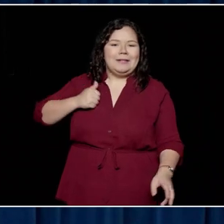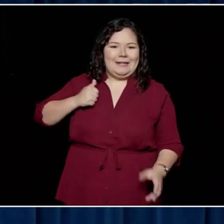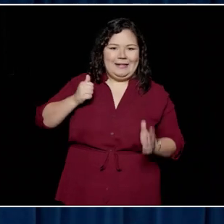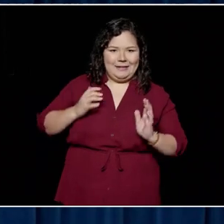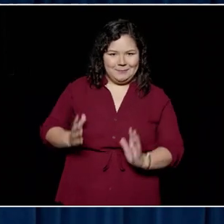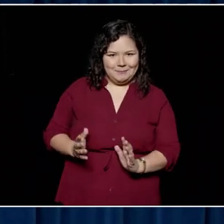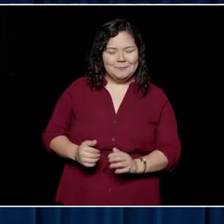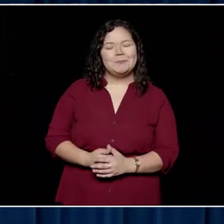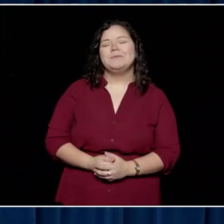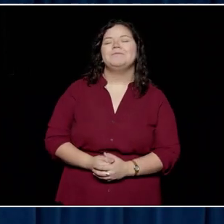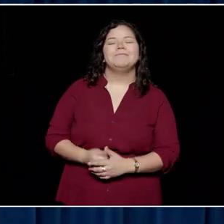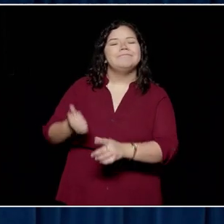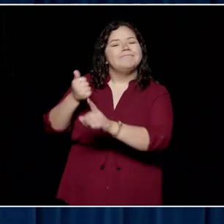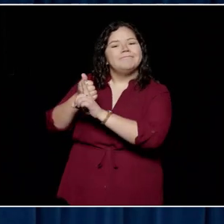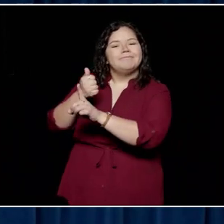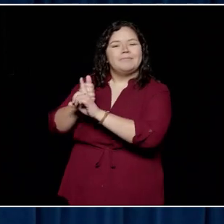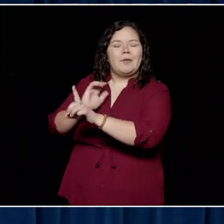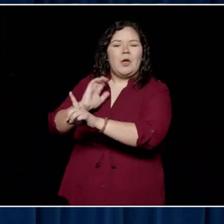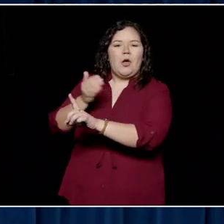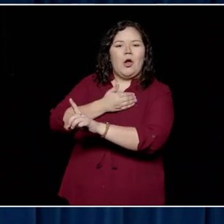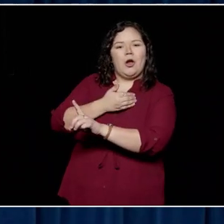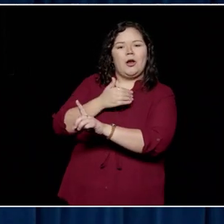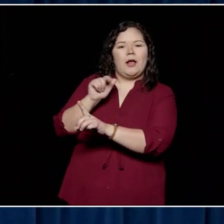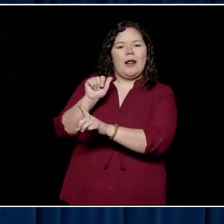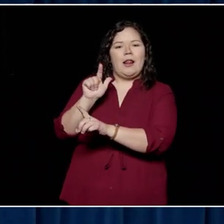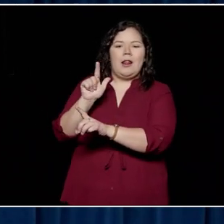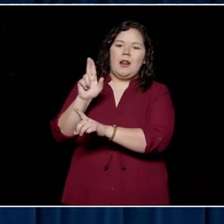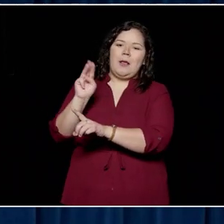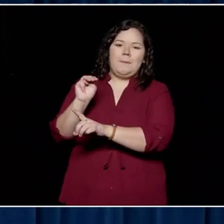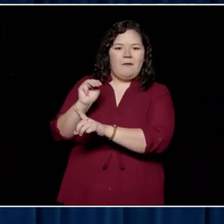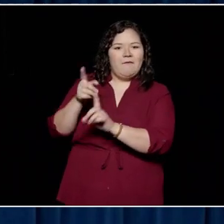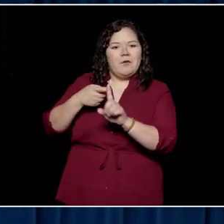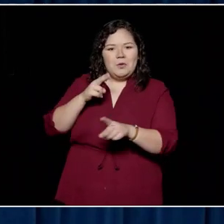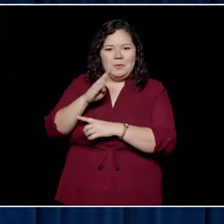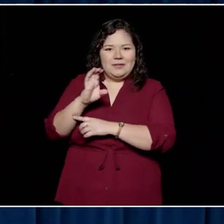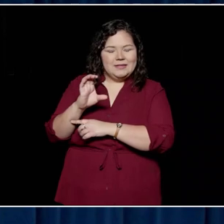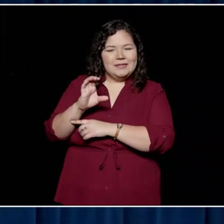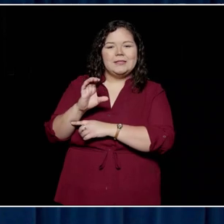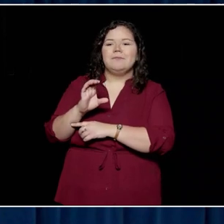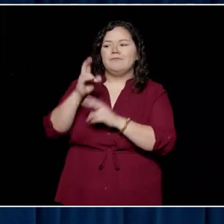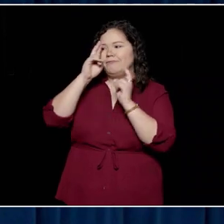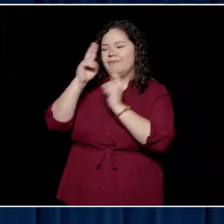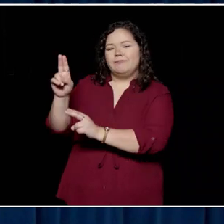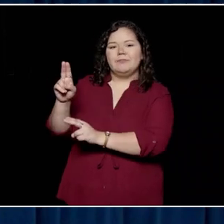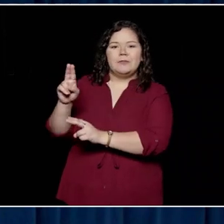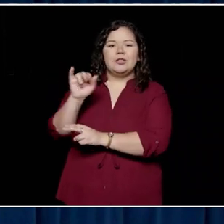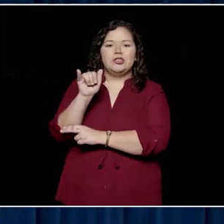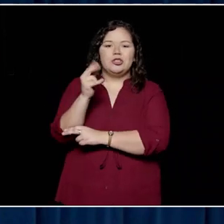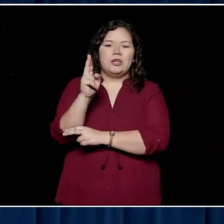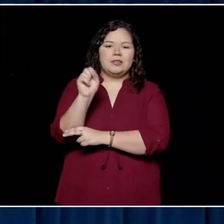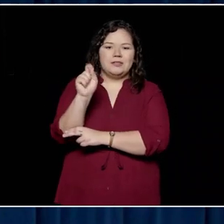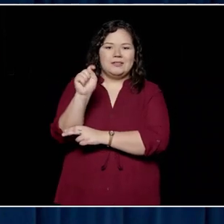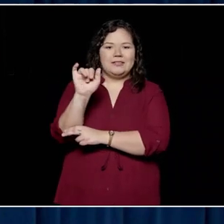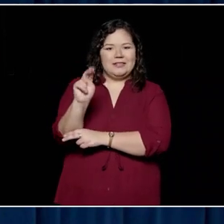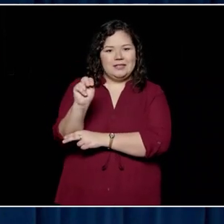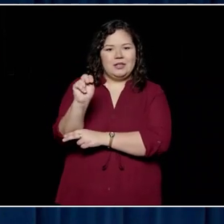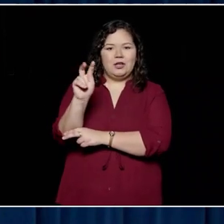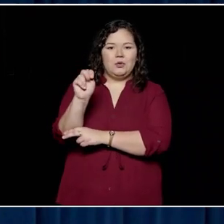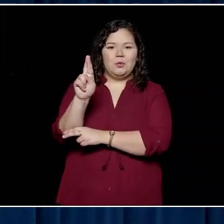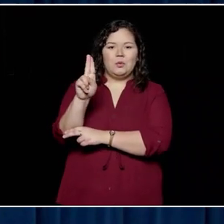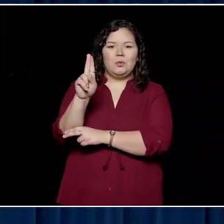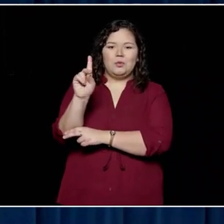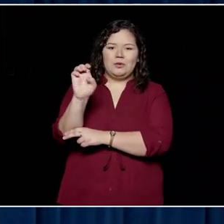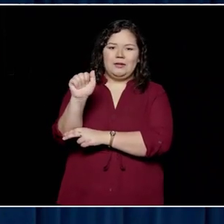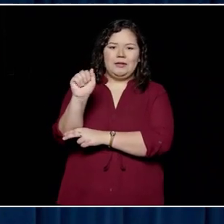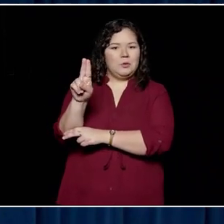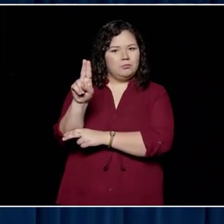proud Canadian and one of our very own UBC alumni, the Right Honorable Justin Trudeau,